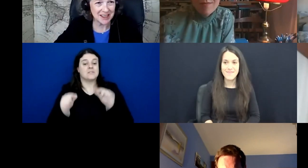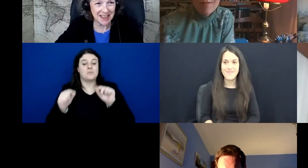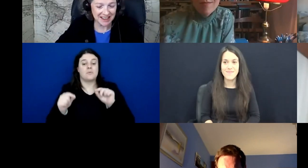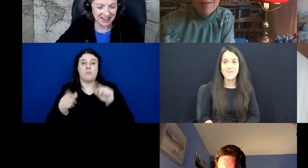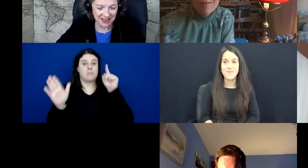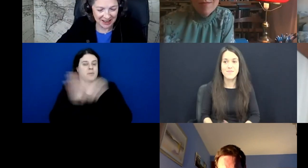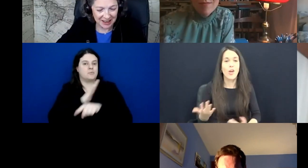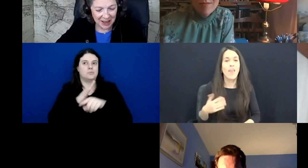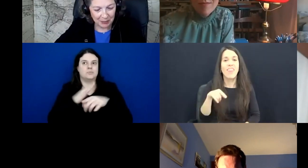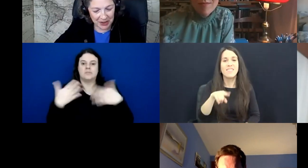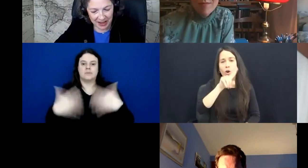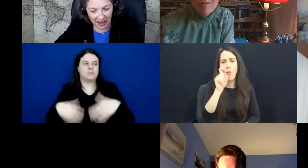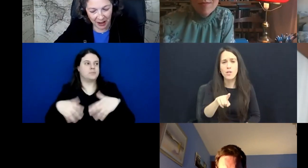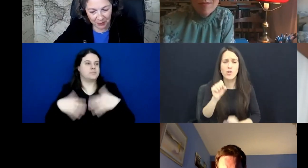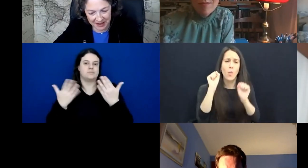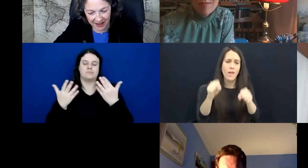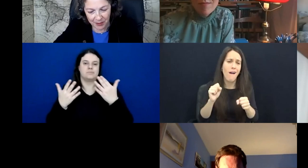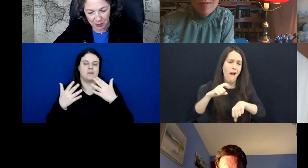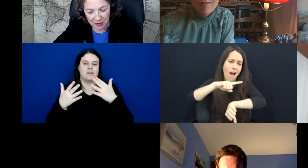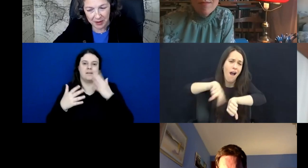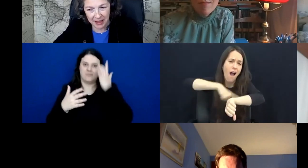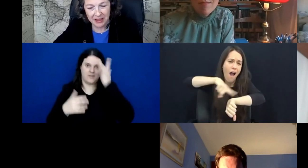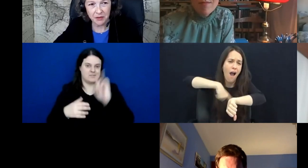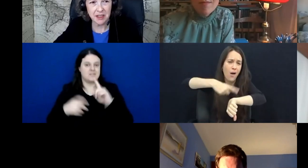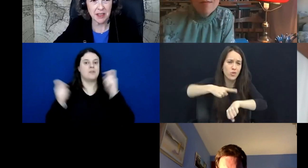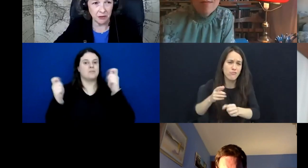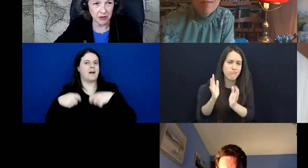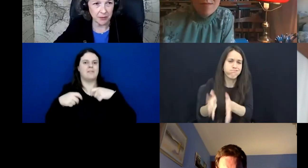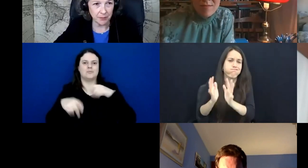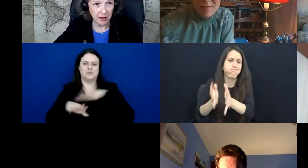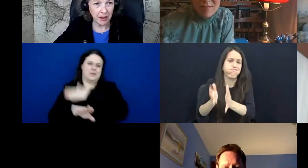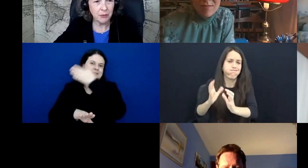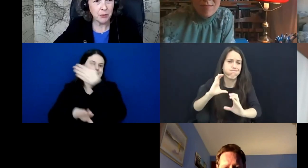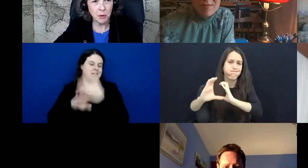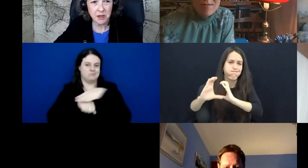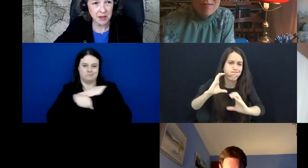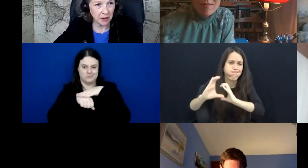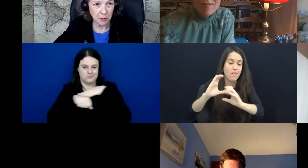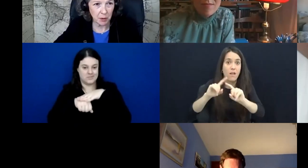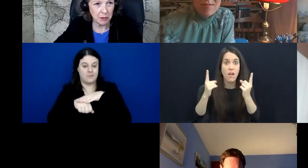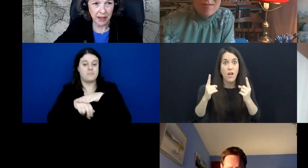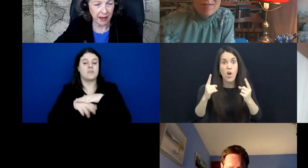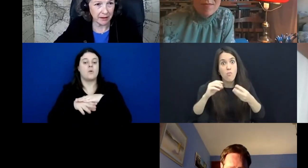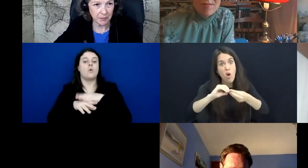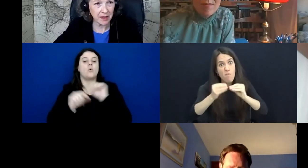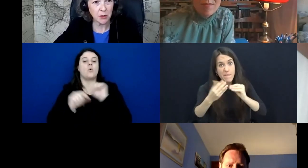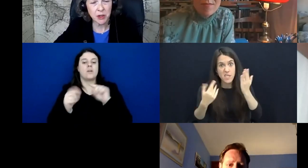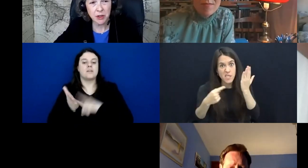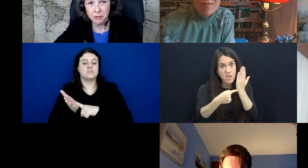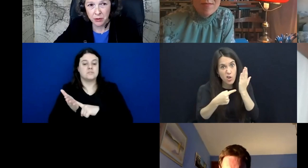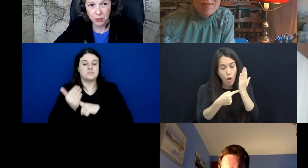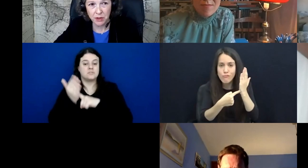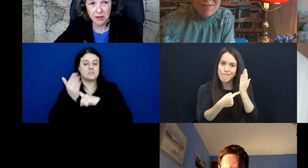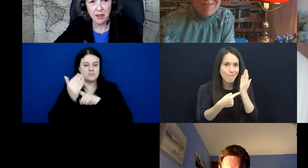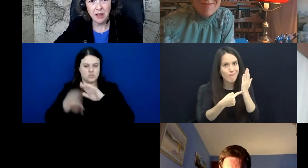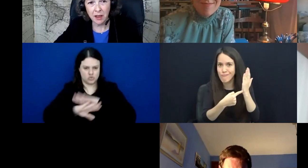rest of the day discussing, but I would say the problem is not the technology. if we want to solve the problem, we can. That's a question